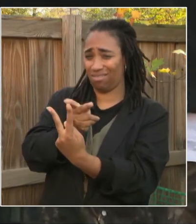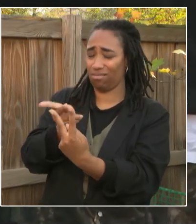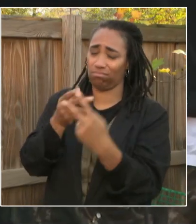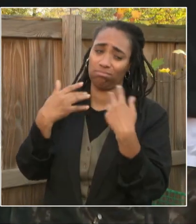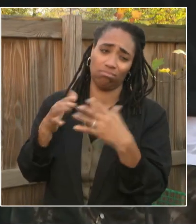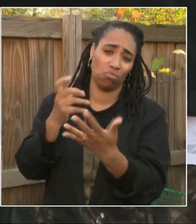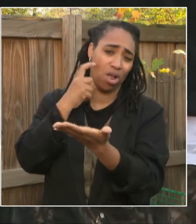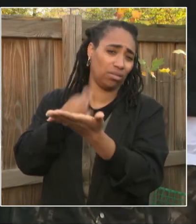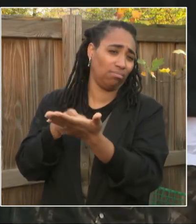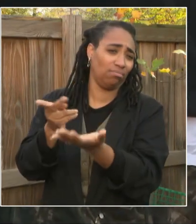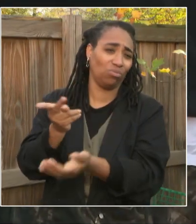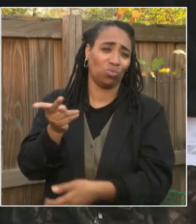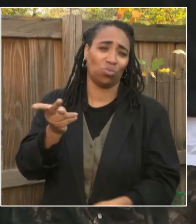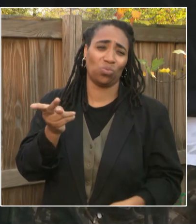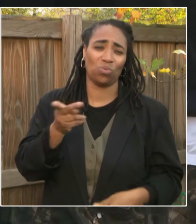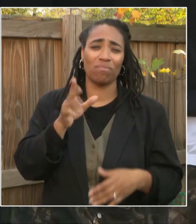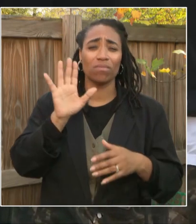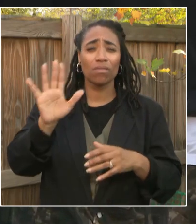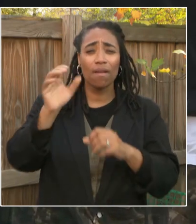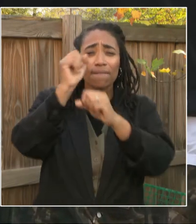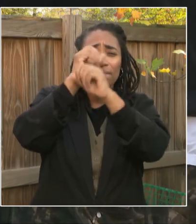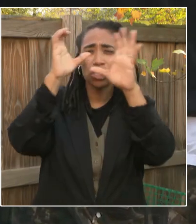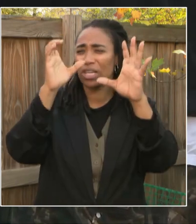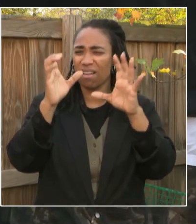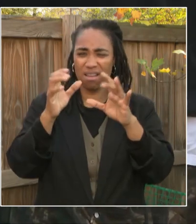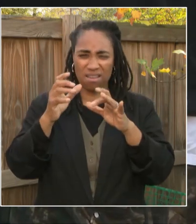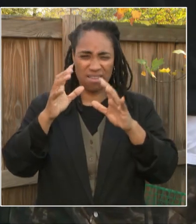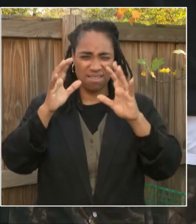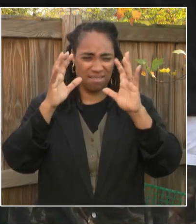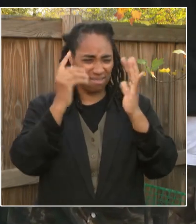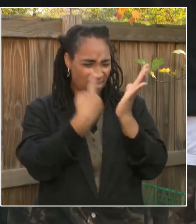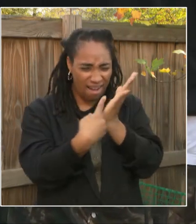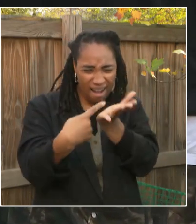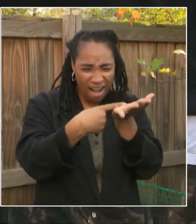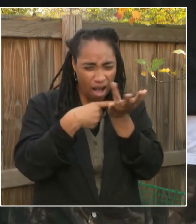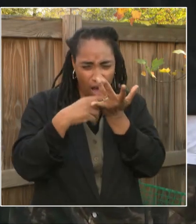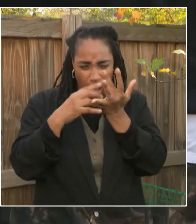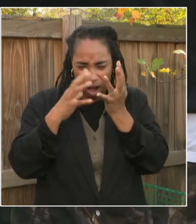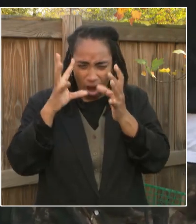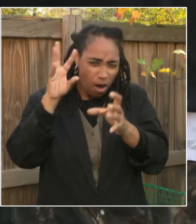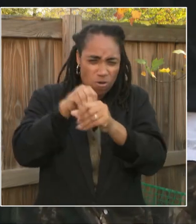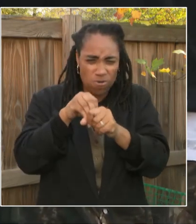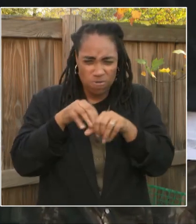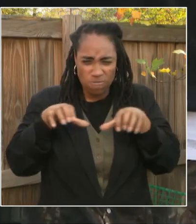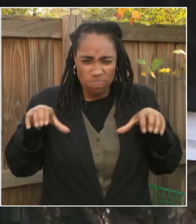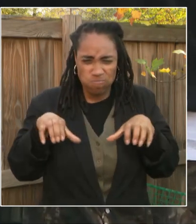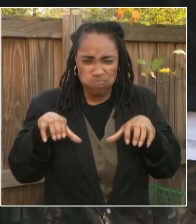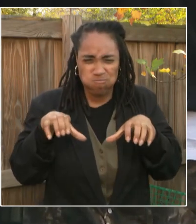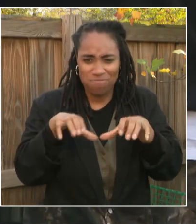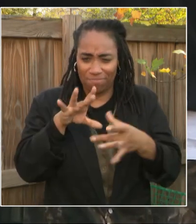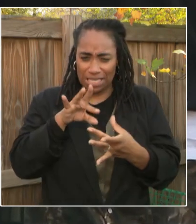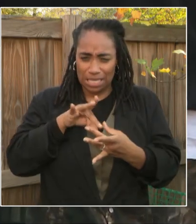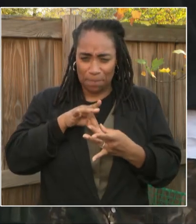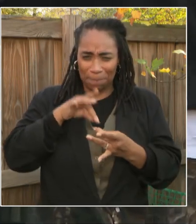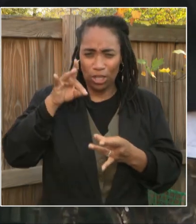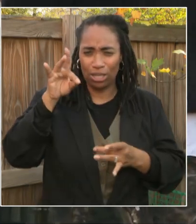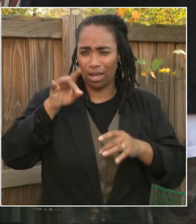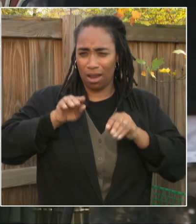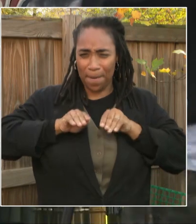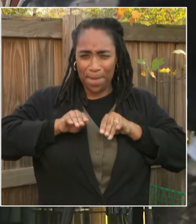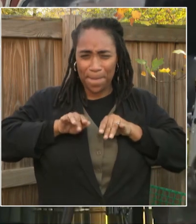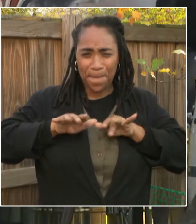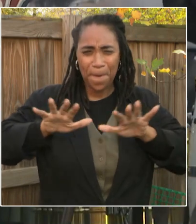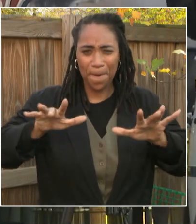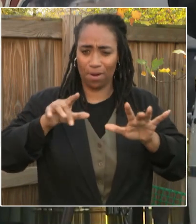Your vision and hard work, your passion, your persevering spirit uplifted the go-go culture and the culture of